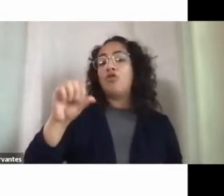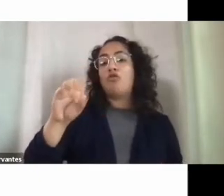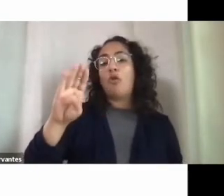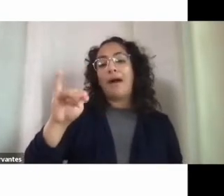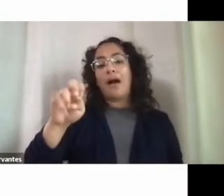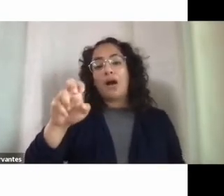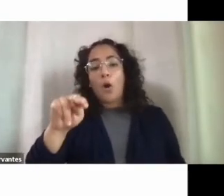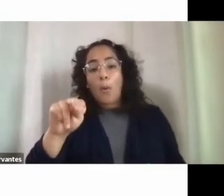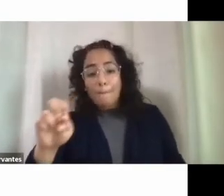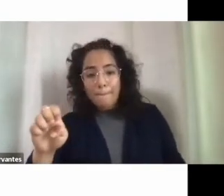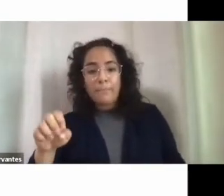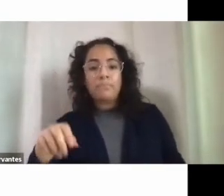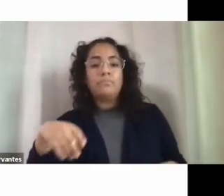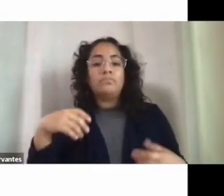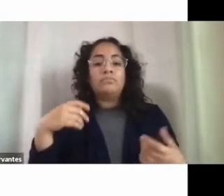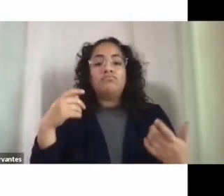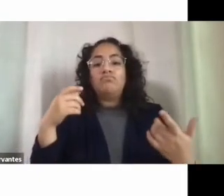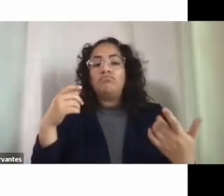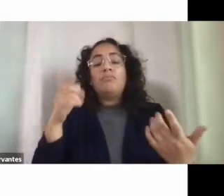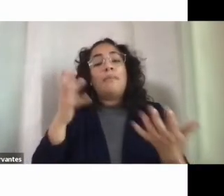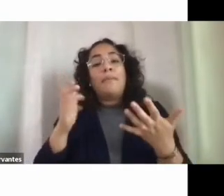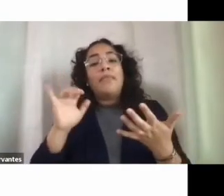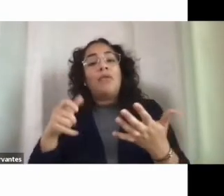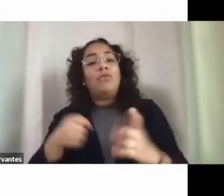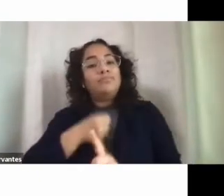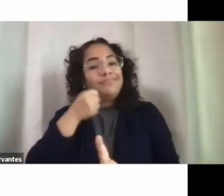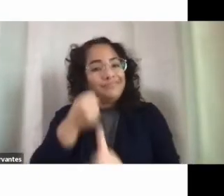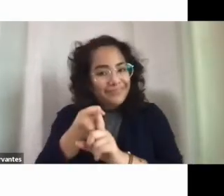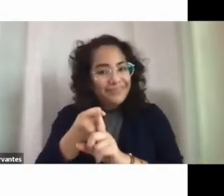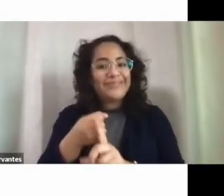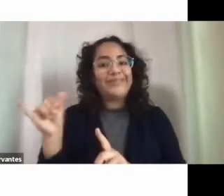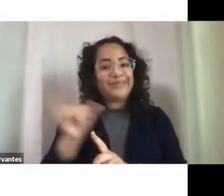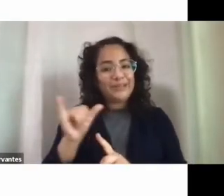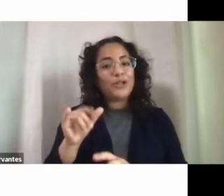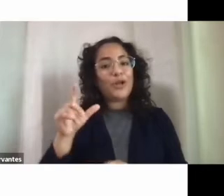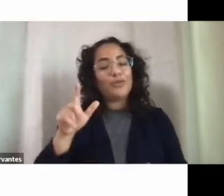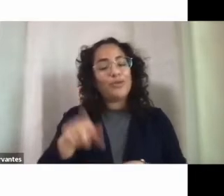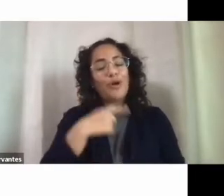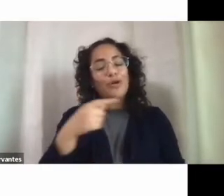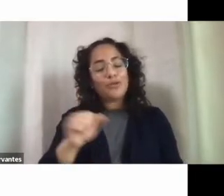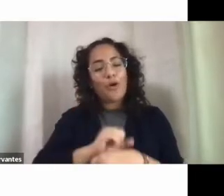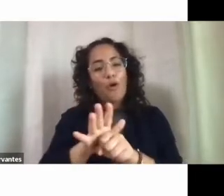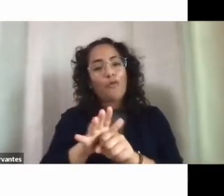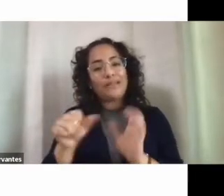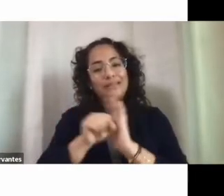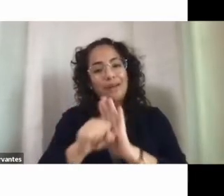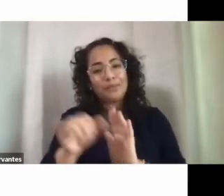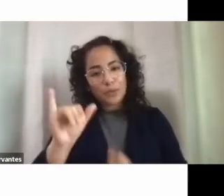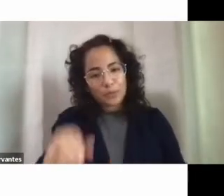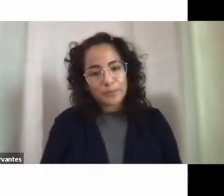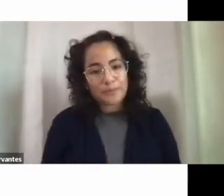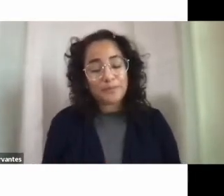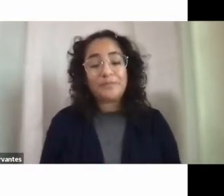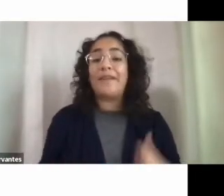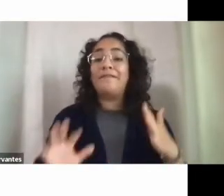our body, might contribute to long COVID symptoms. The fifth area is clotting issues.